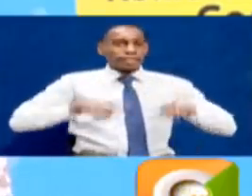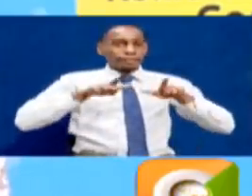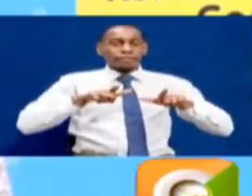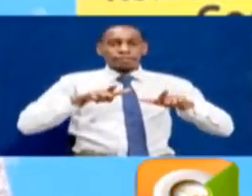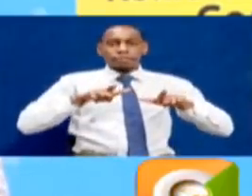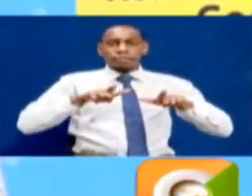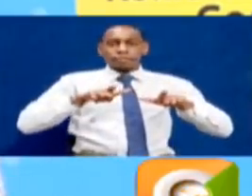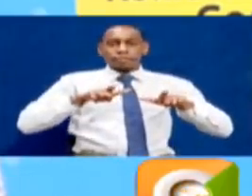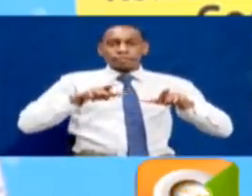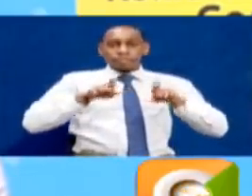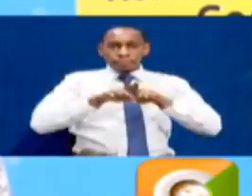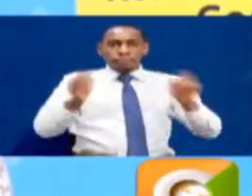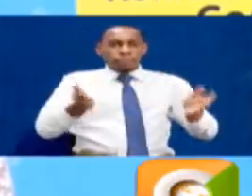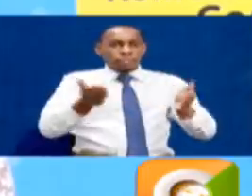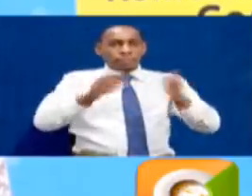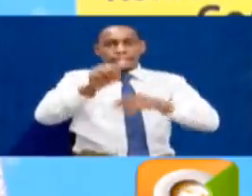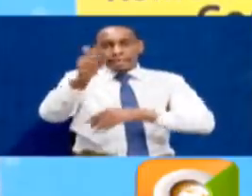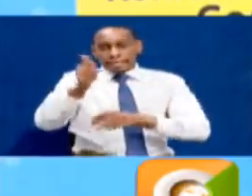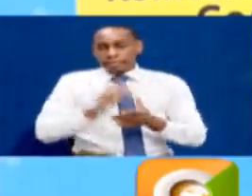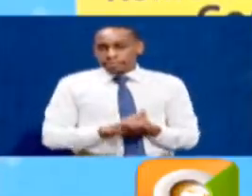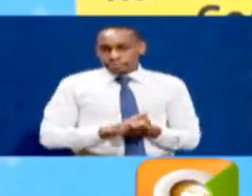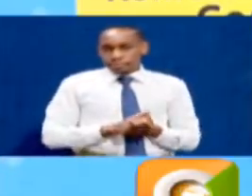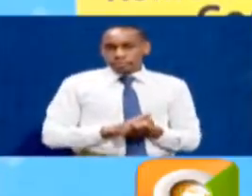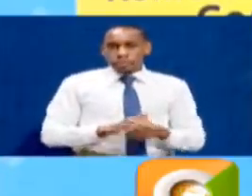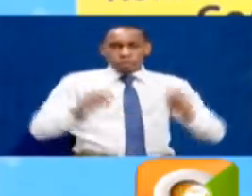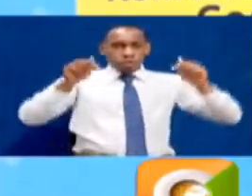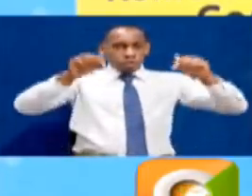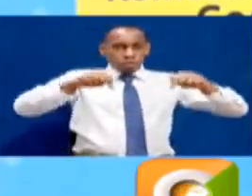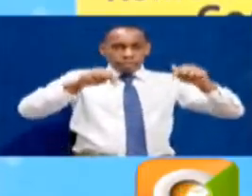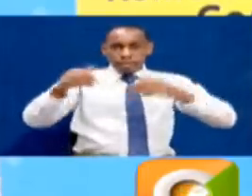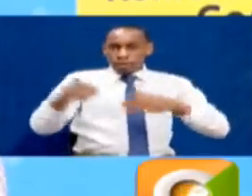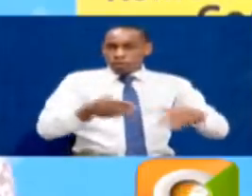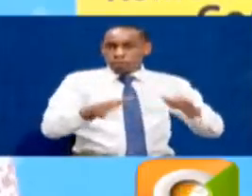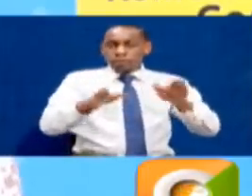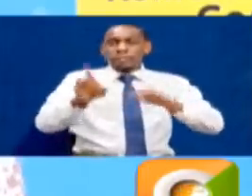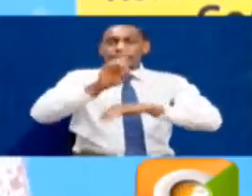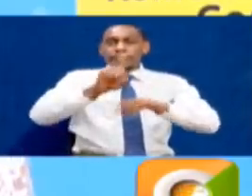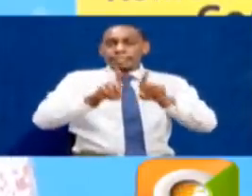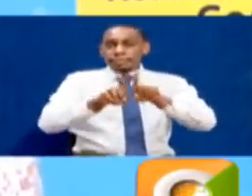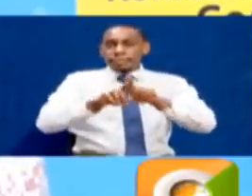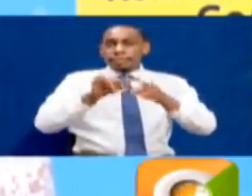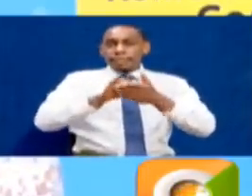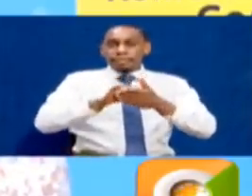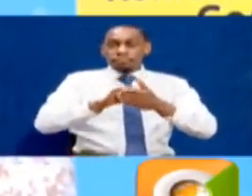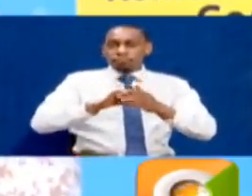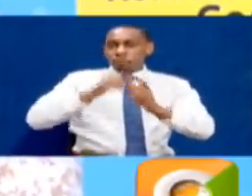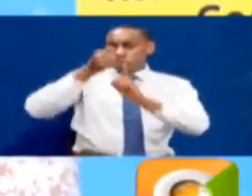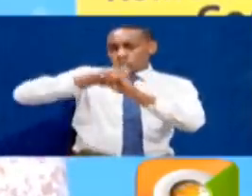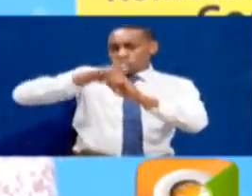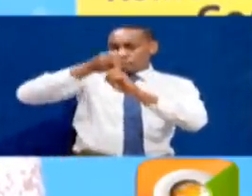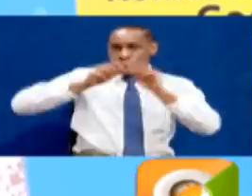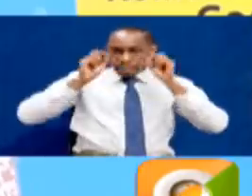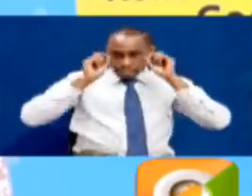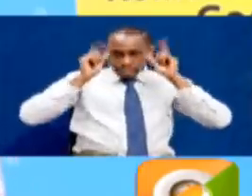rewarding, and inspiring. This day is an opportunity also to raise awareness about cancer and